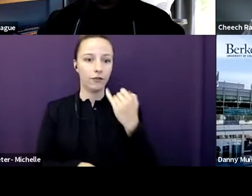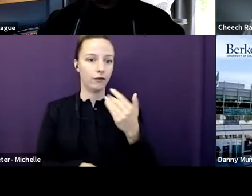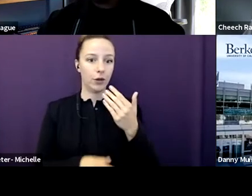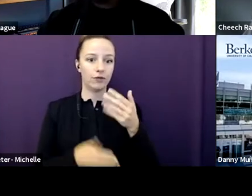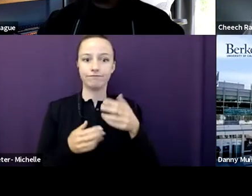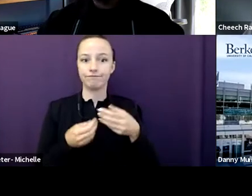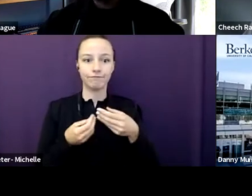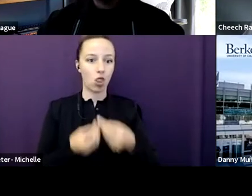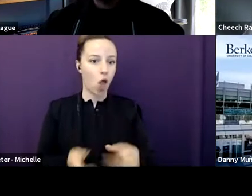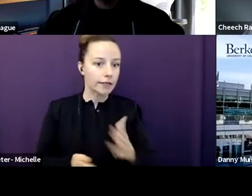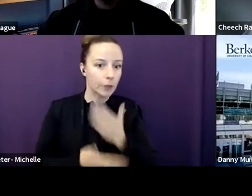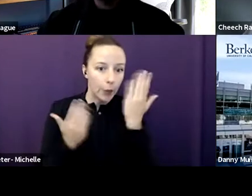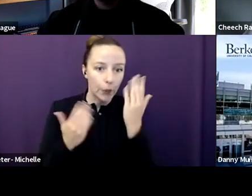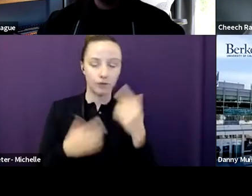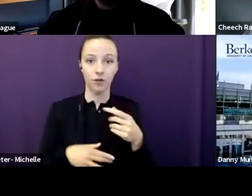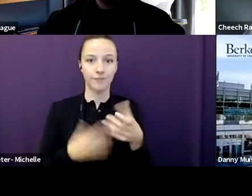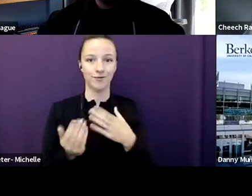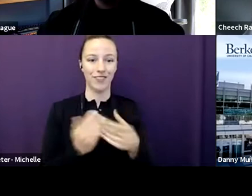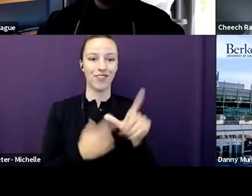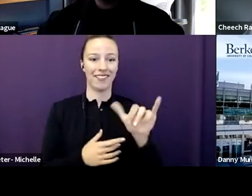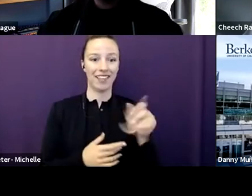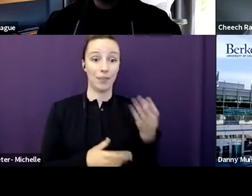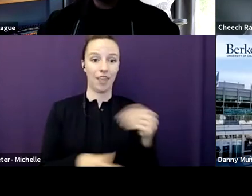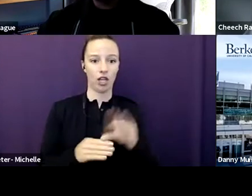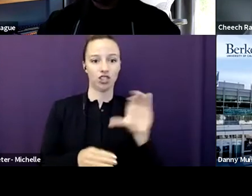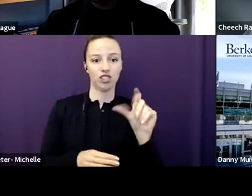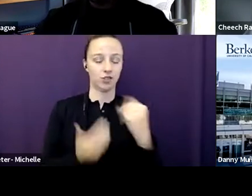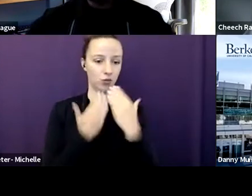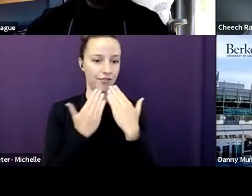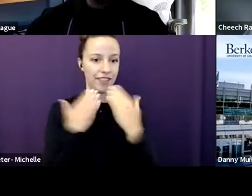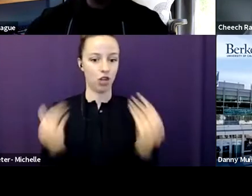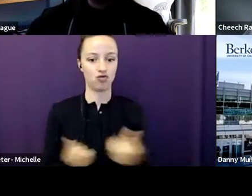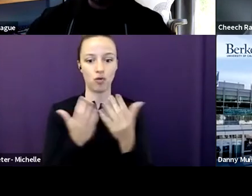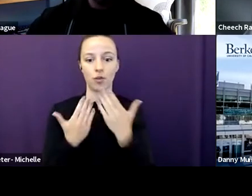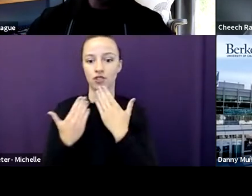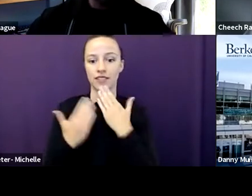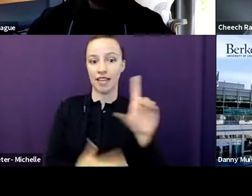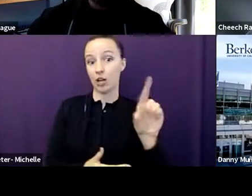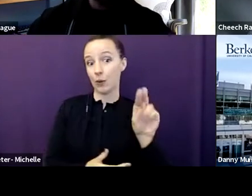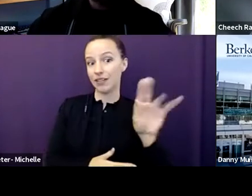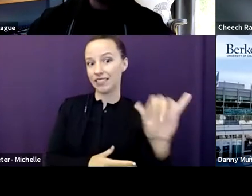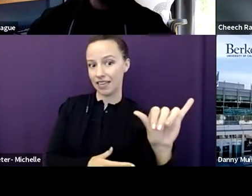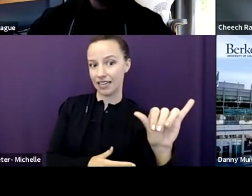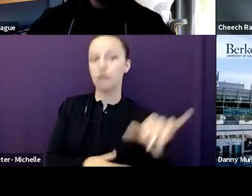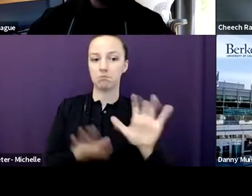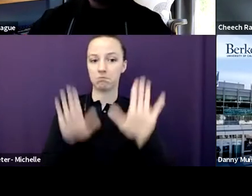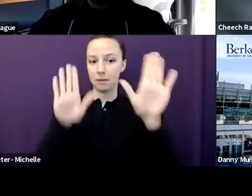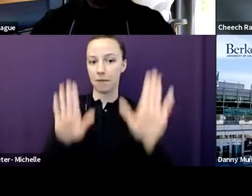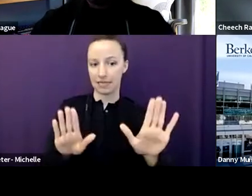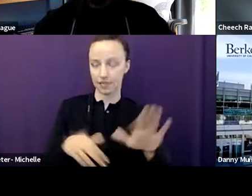or just need them accessible to you. Okay, so thank you so much. Thank you, Danny. That was